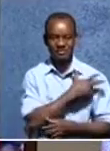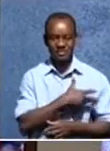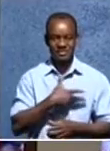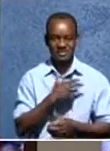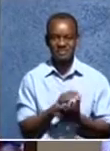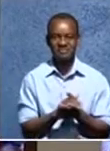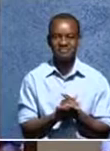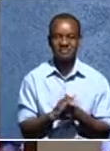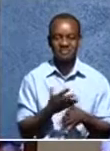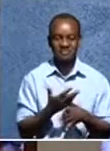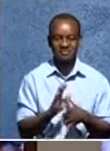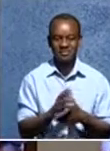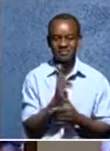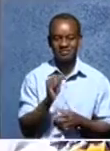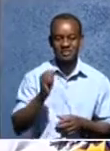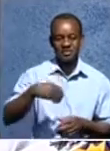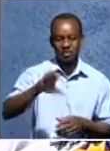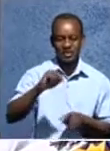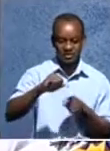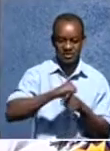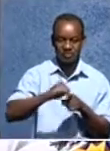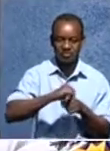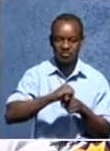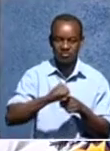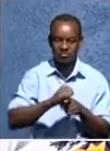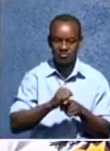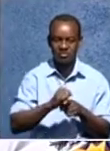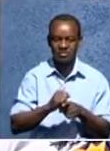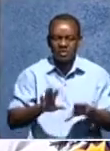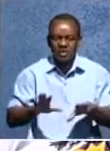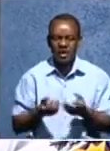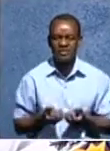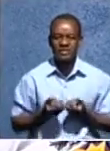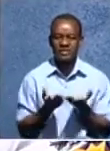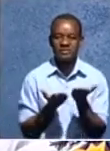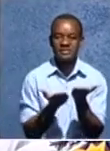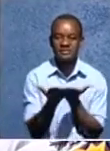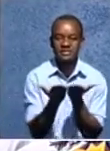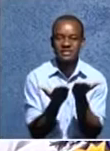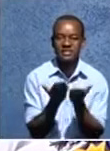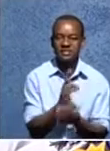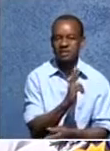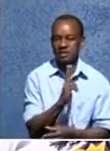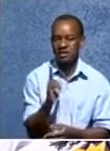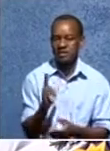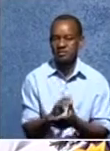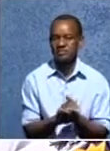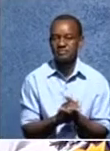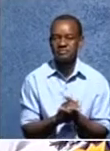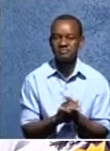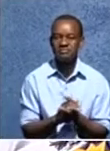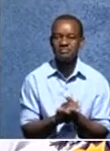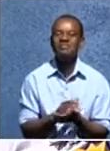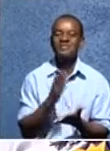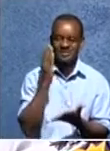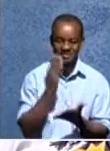through a customer service training program, those two would be selected as well. So as Gita have said, really, we have gone out of our way as